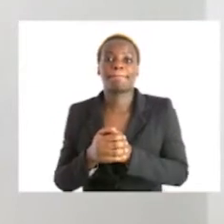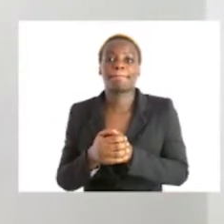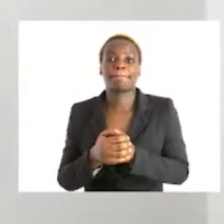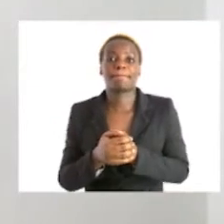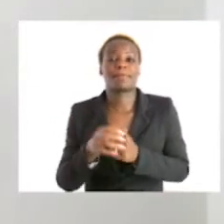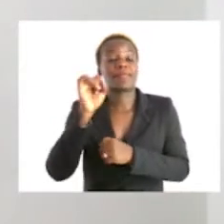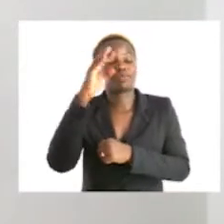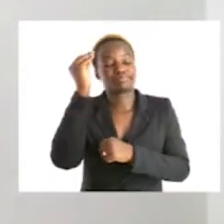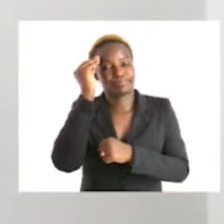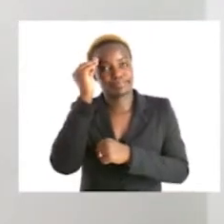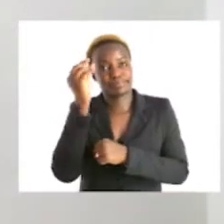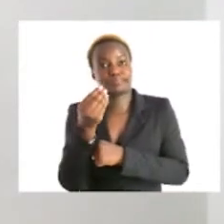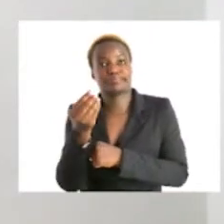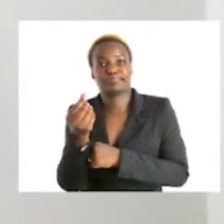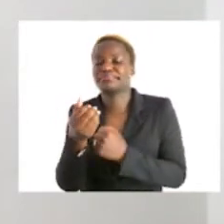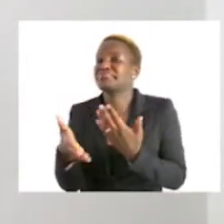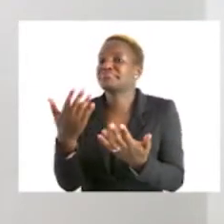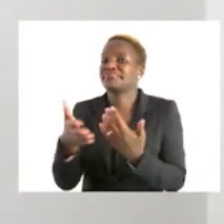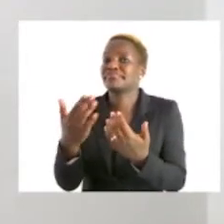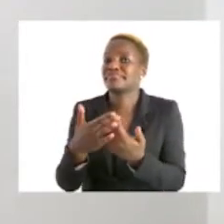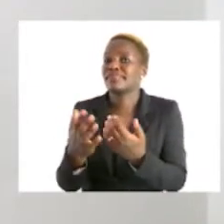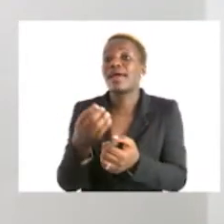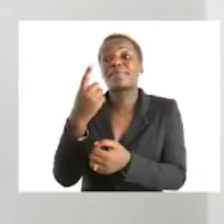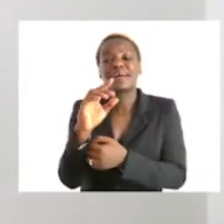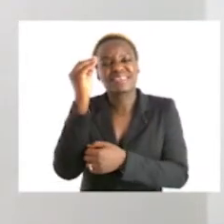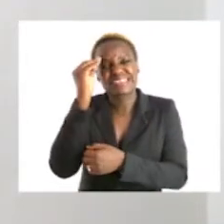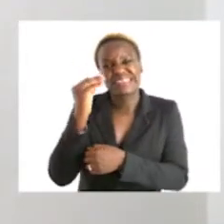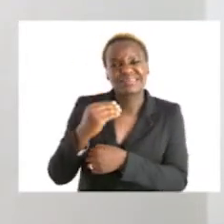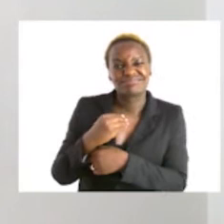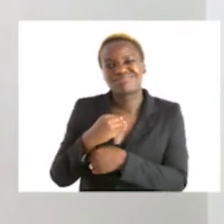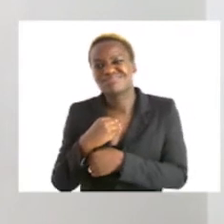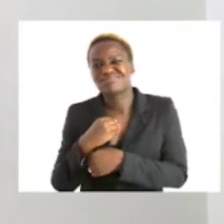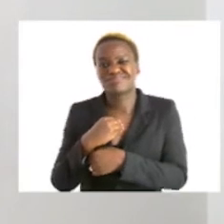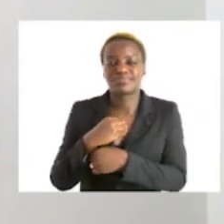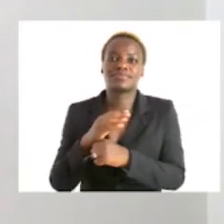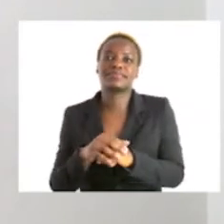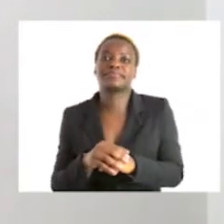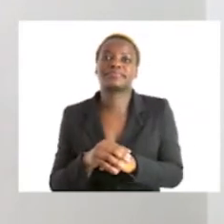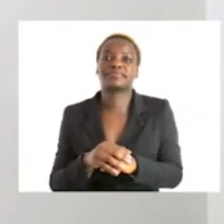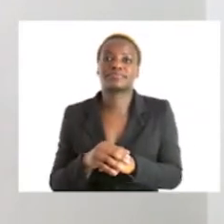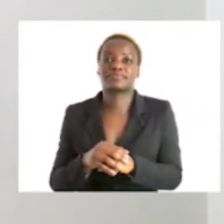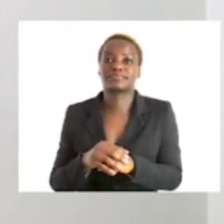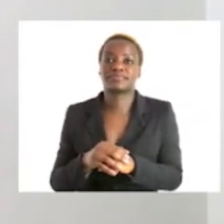know money, it's also fine. But if you don't, since we have also done our